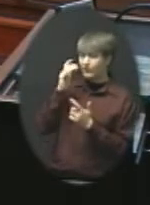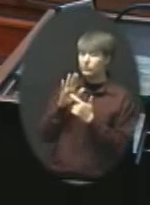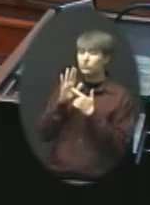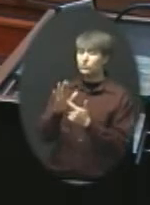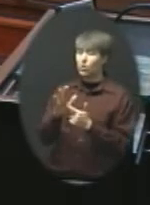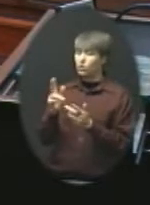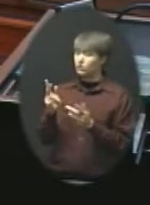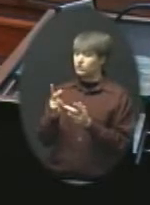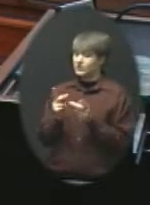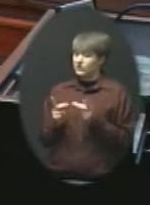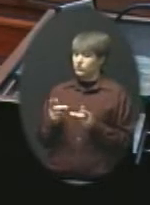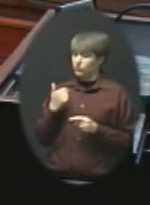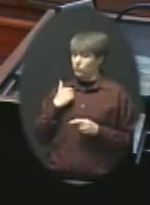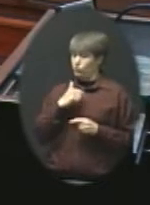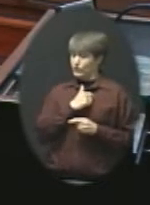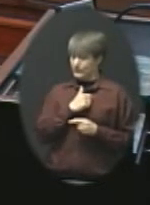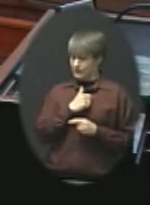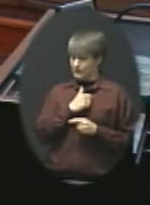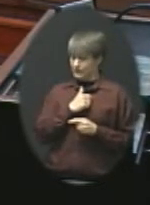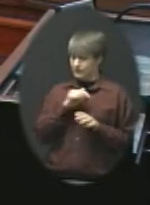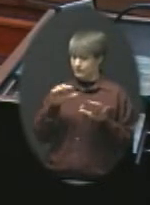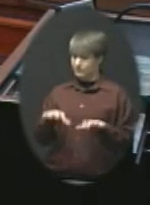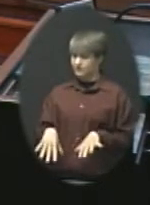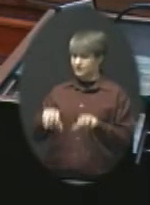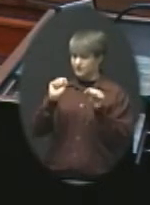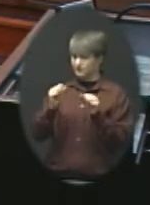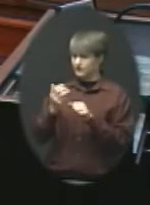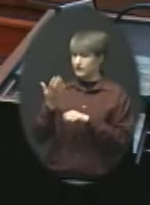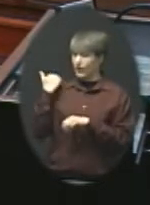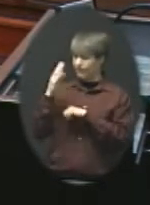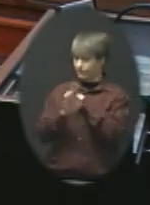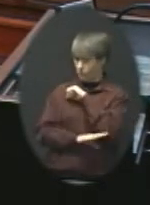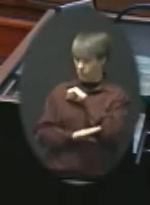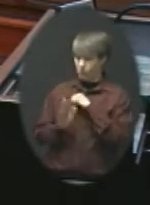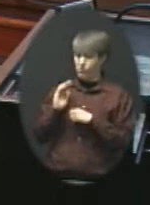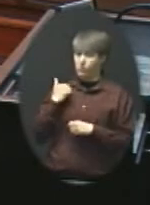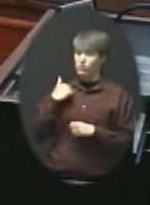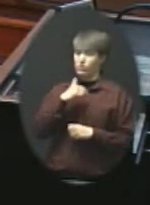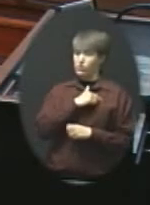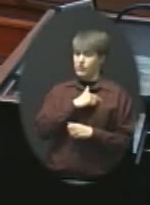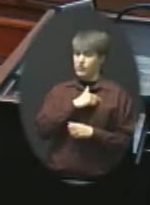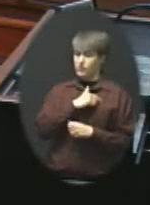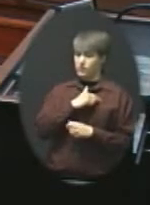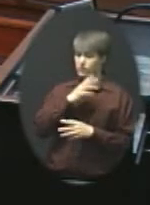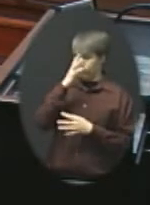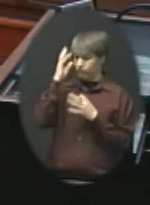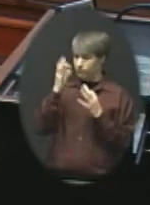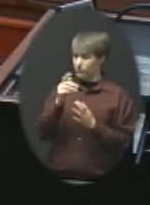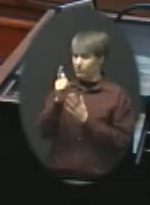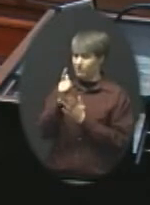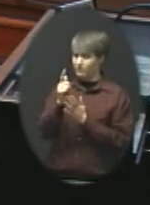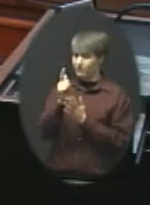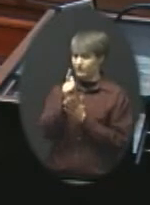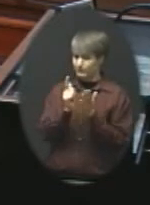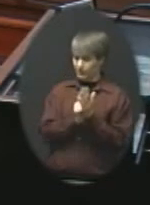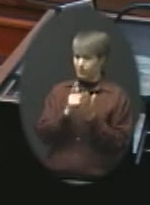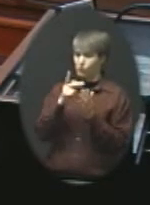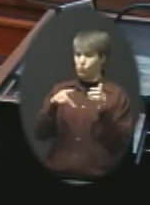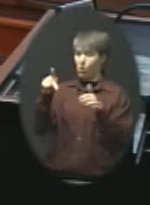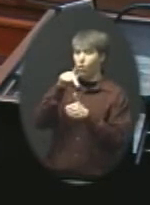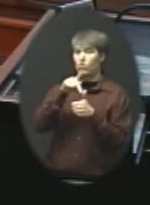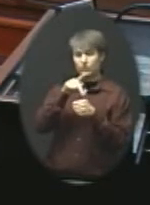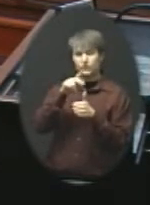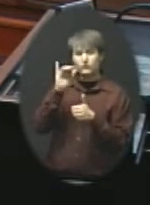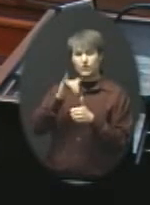position that we took last fall when we came up with our legislative priorities, and it is a measure that